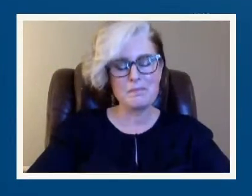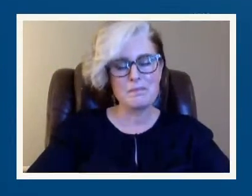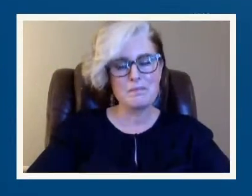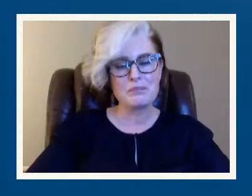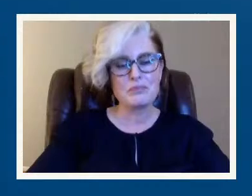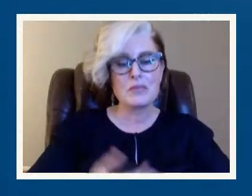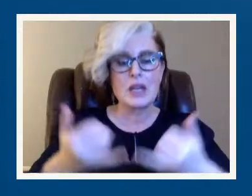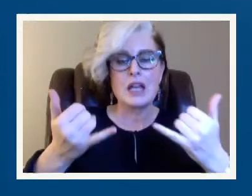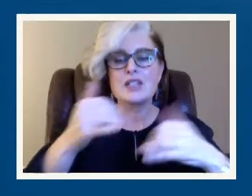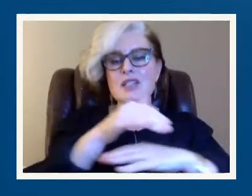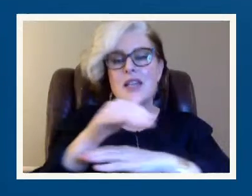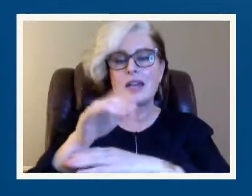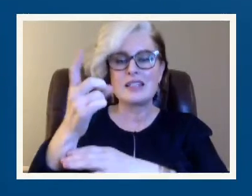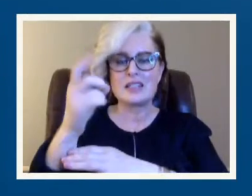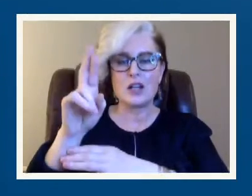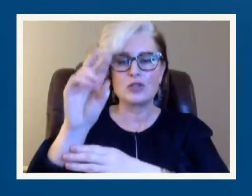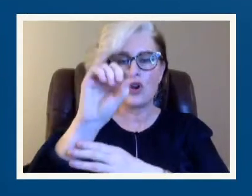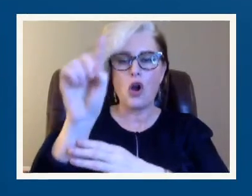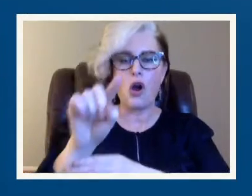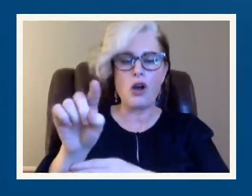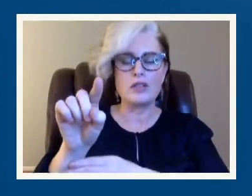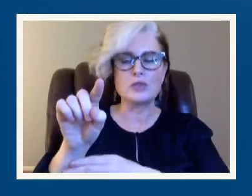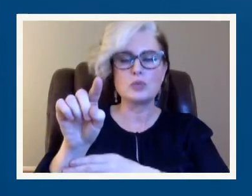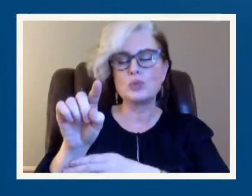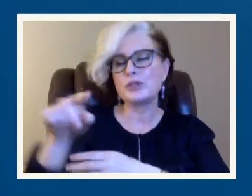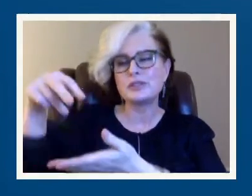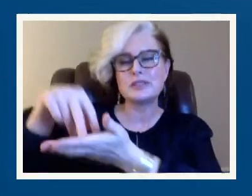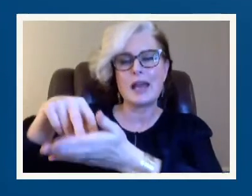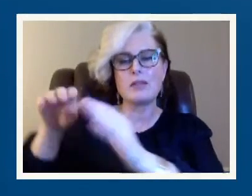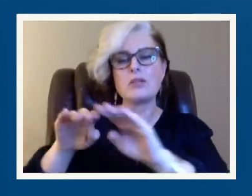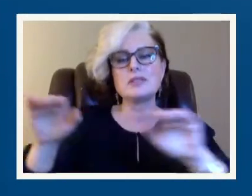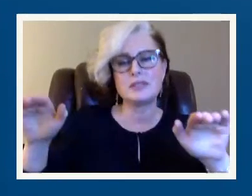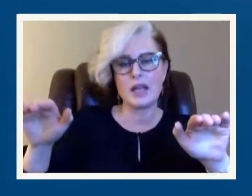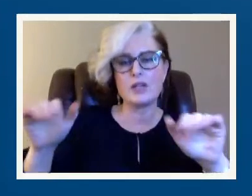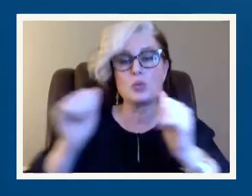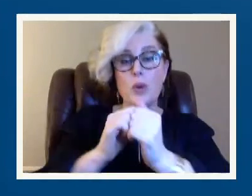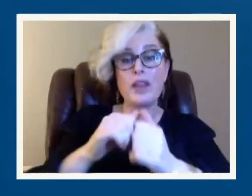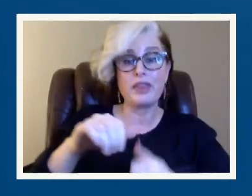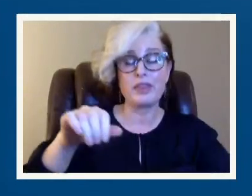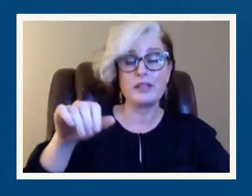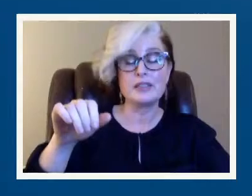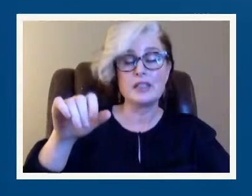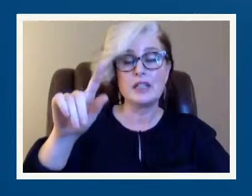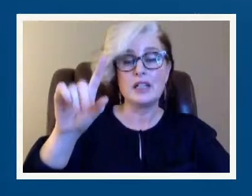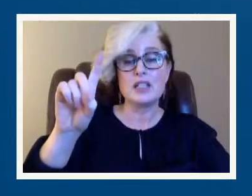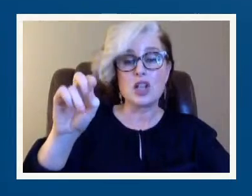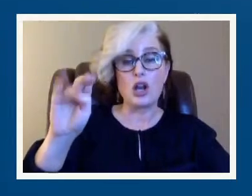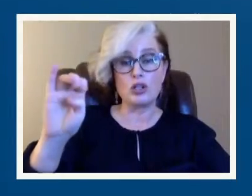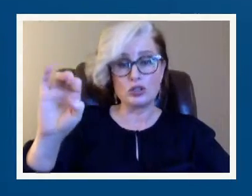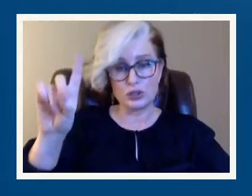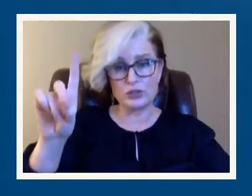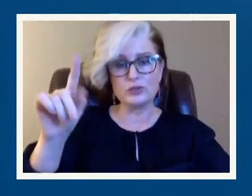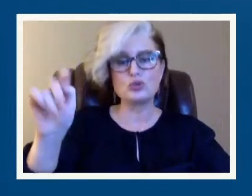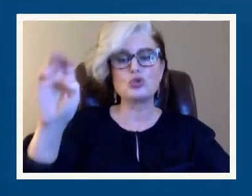tonight, Dr. Oz is going to be on a stage with Donald Trump tonight.